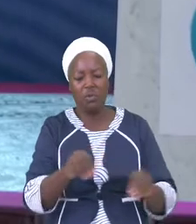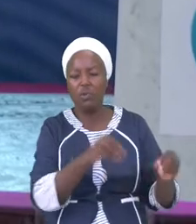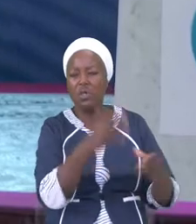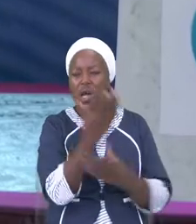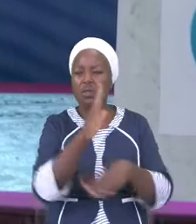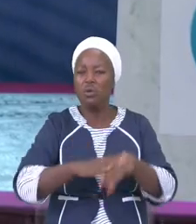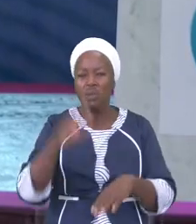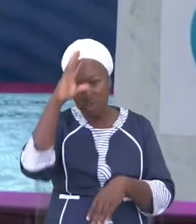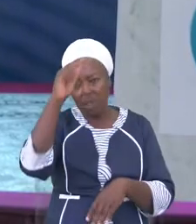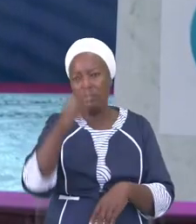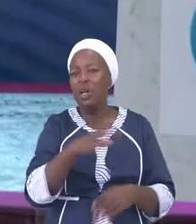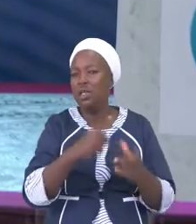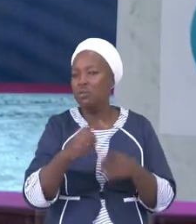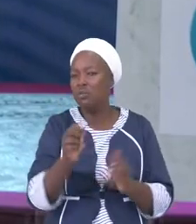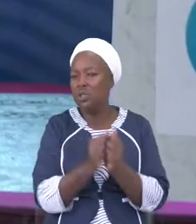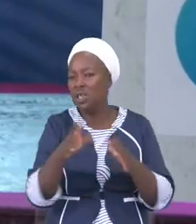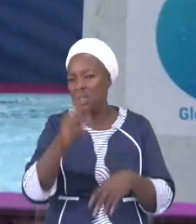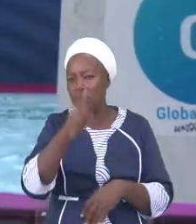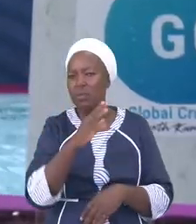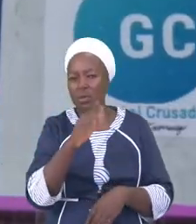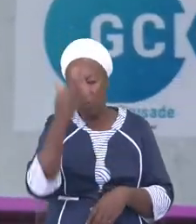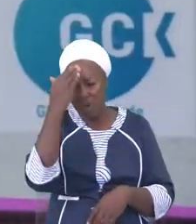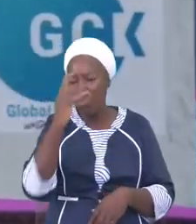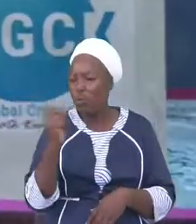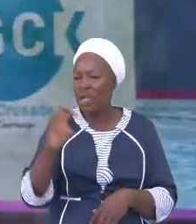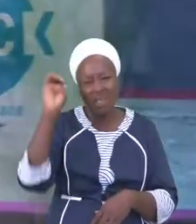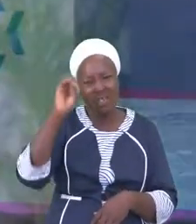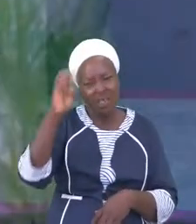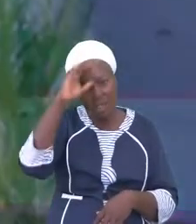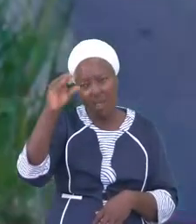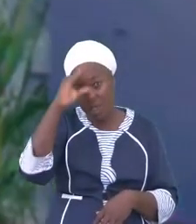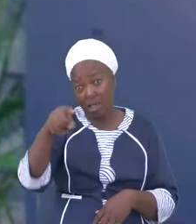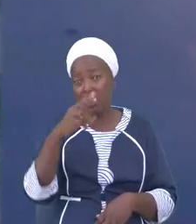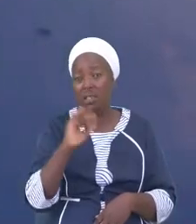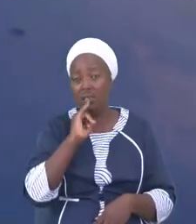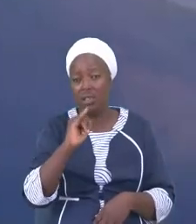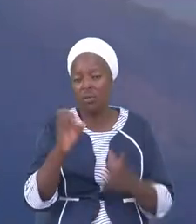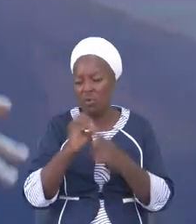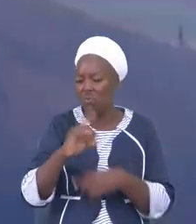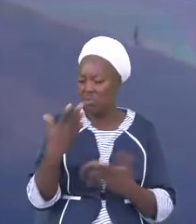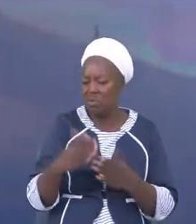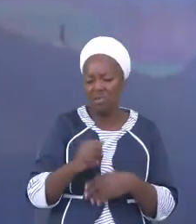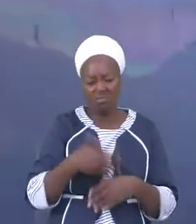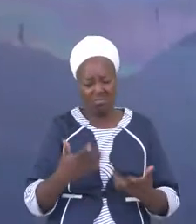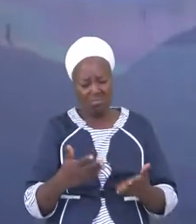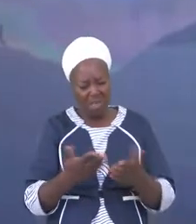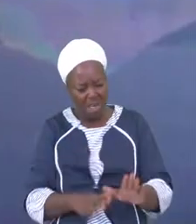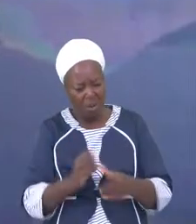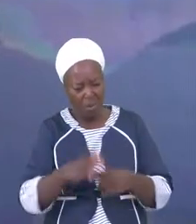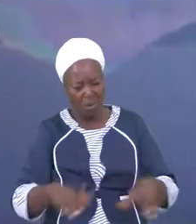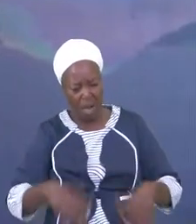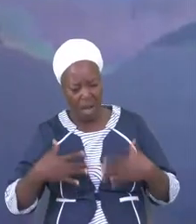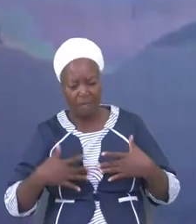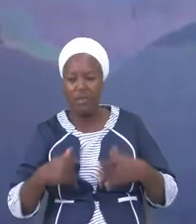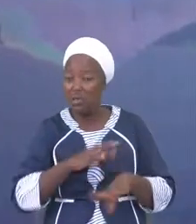him, without anybody even knowing where he is, where is he now? Is he alive? Is he dead?